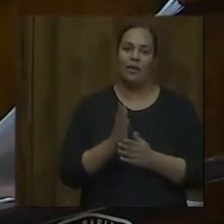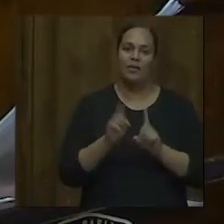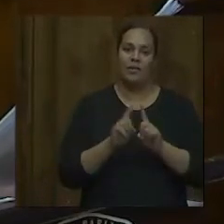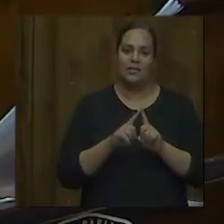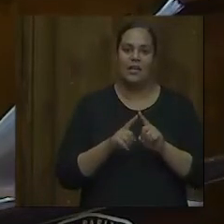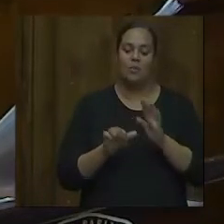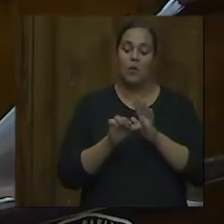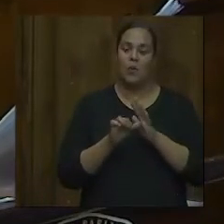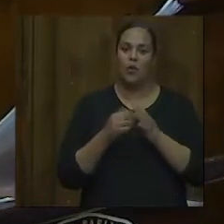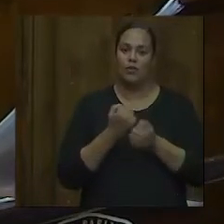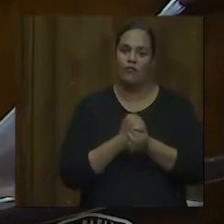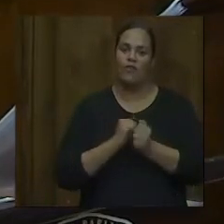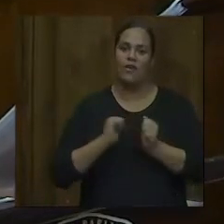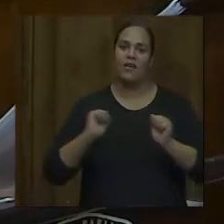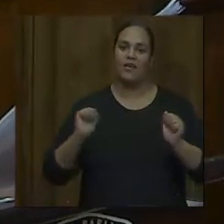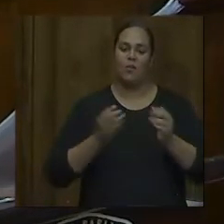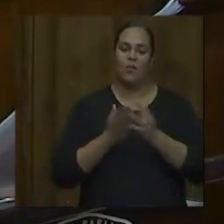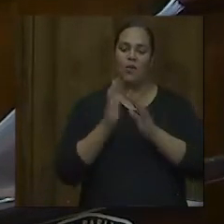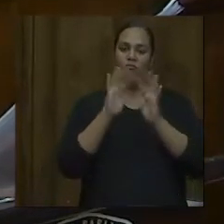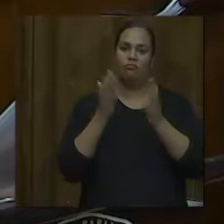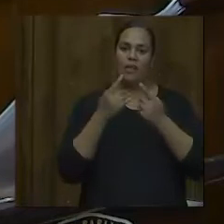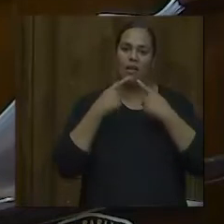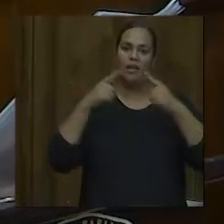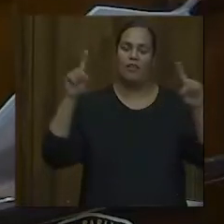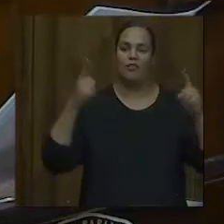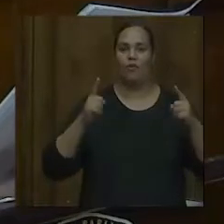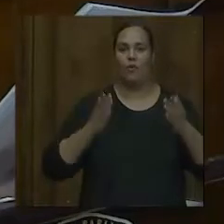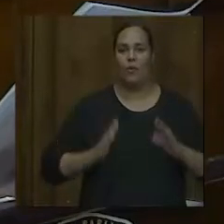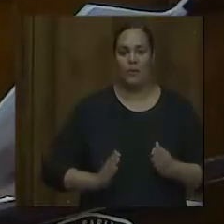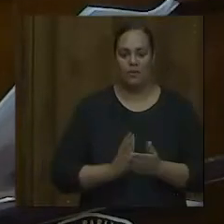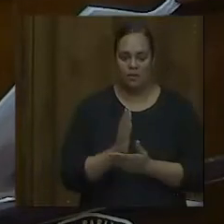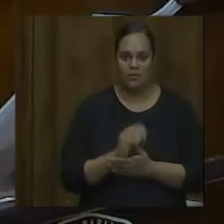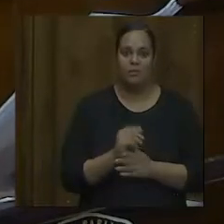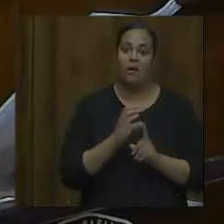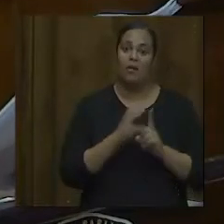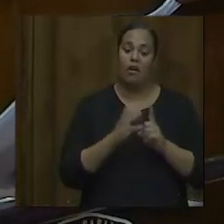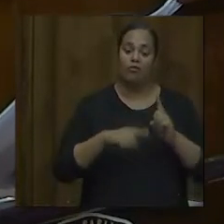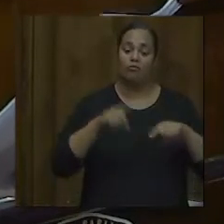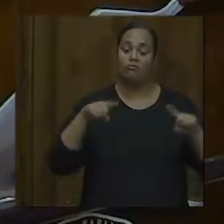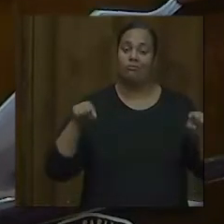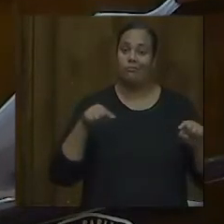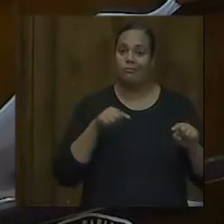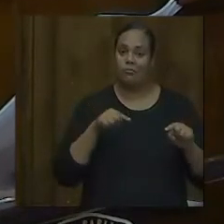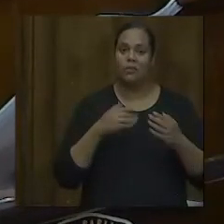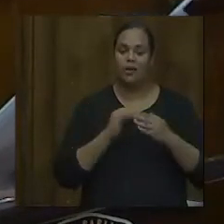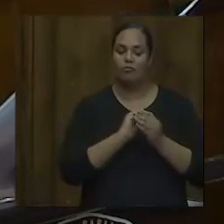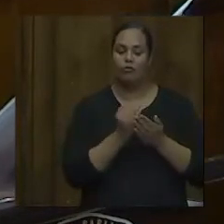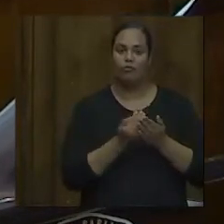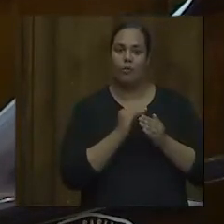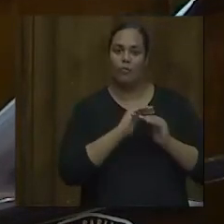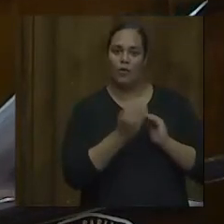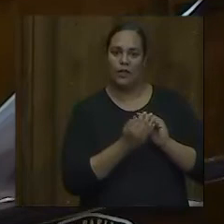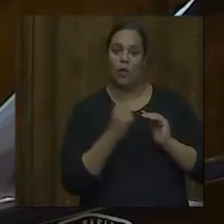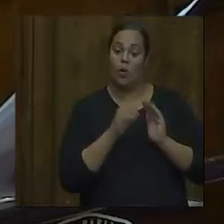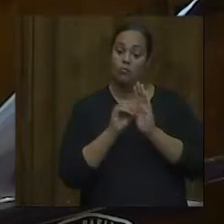and fundamental freedoms central to the Universal Declaration of Human Rights. Cultural diversity can be protected and